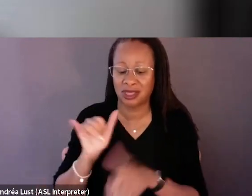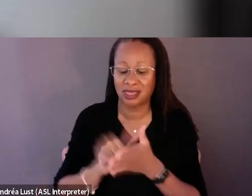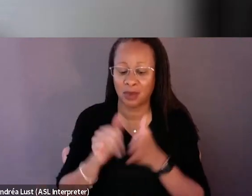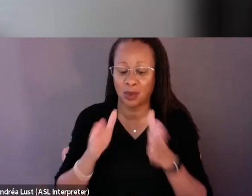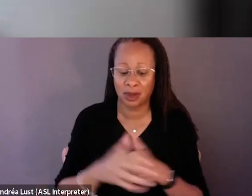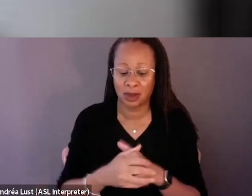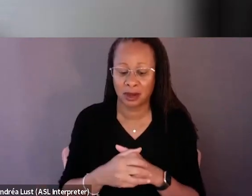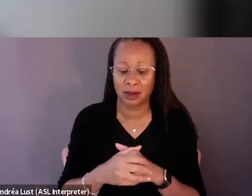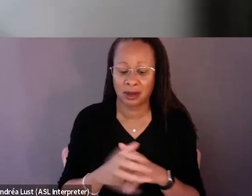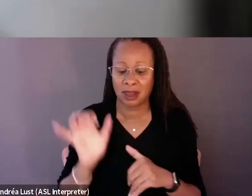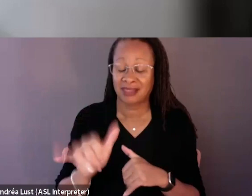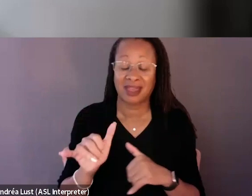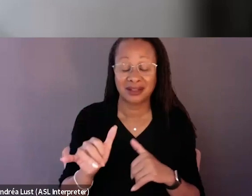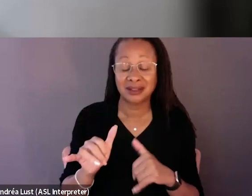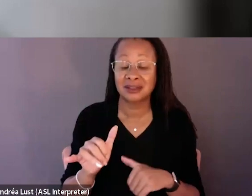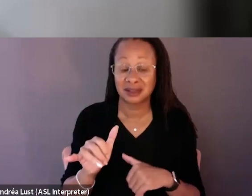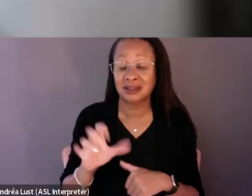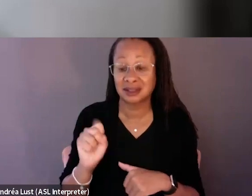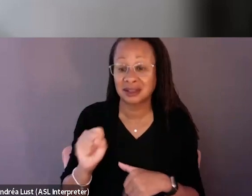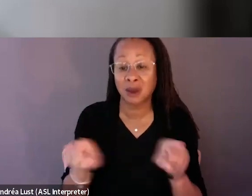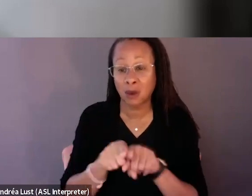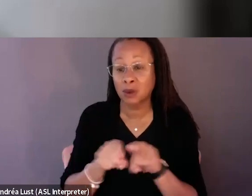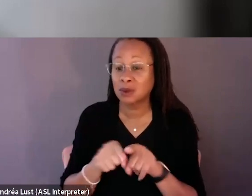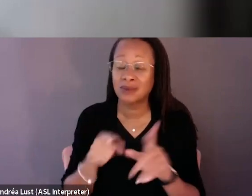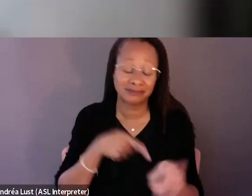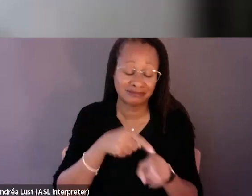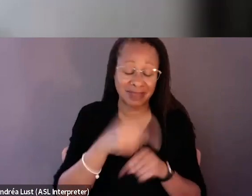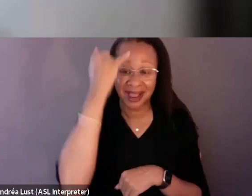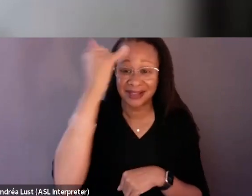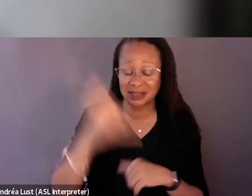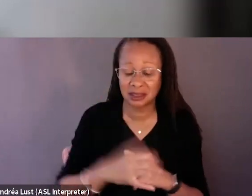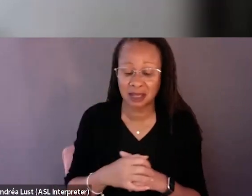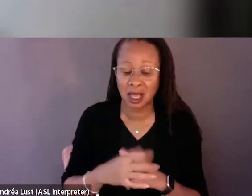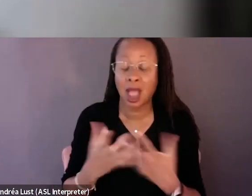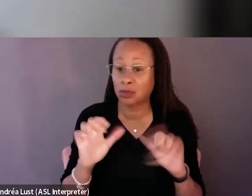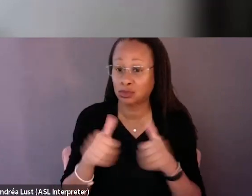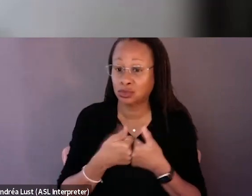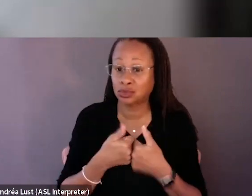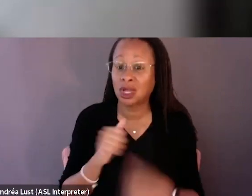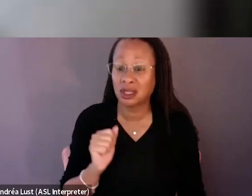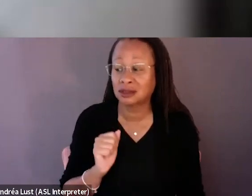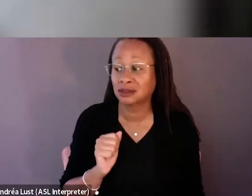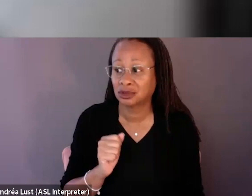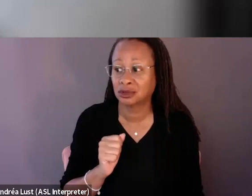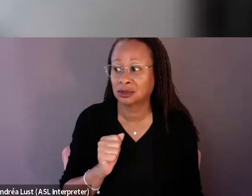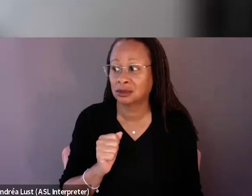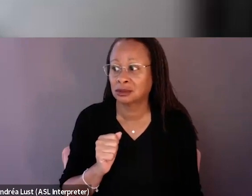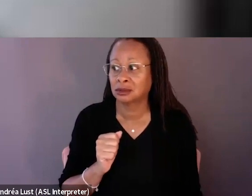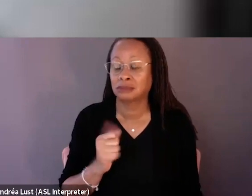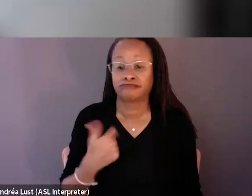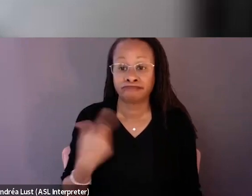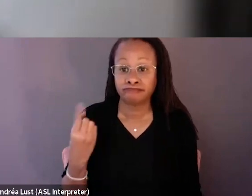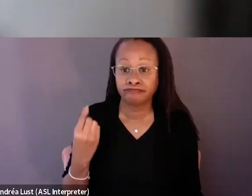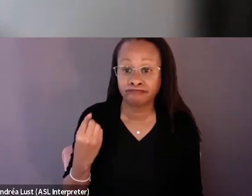and that is also the main idea I want to challenge. And what I did is